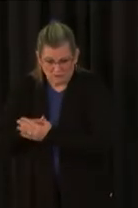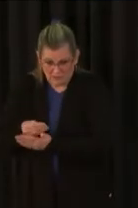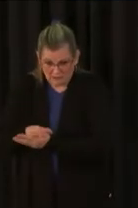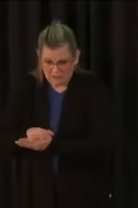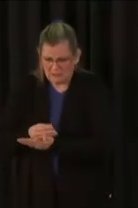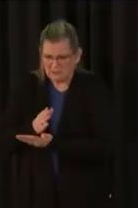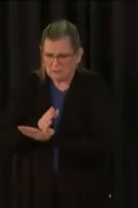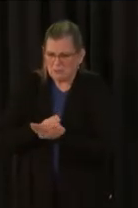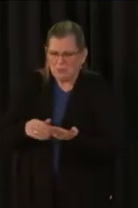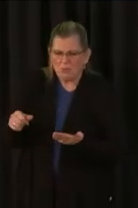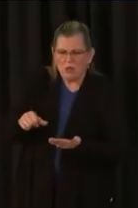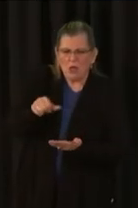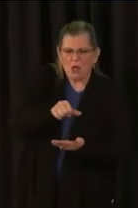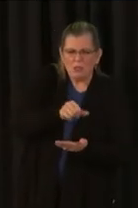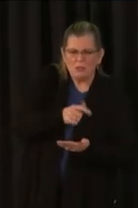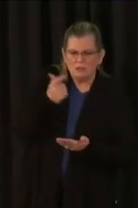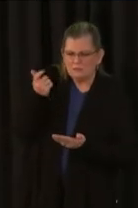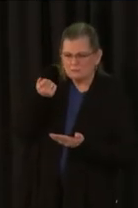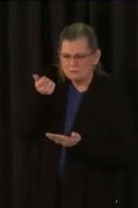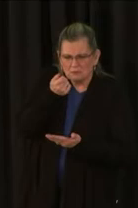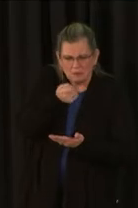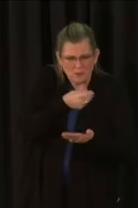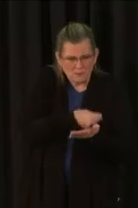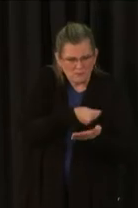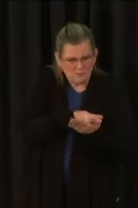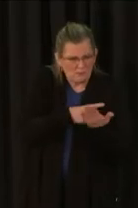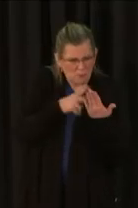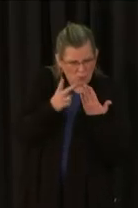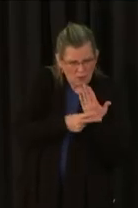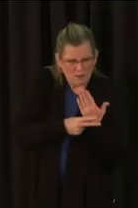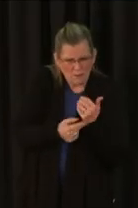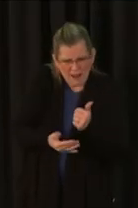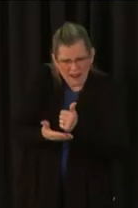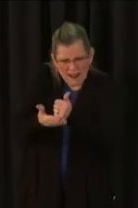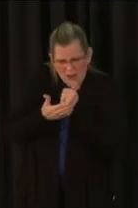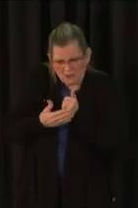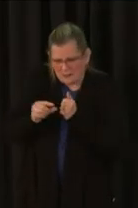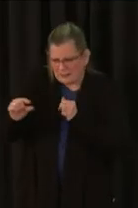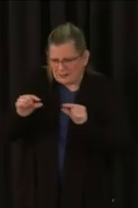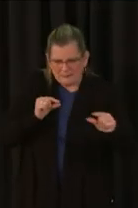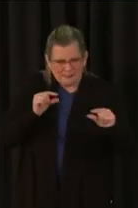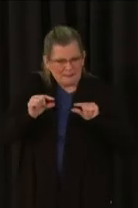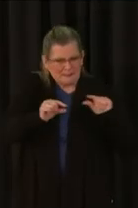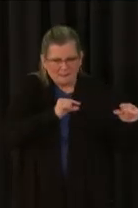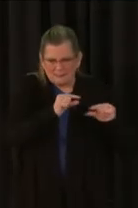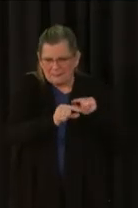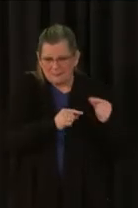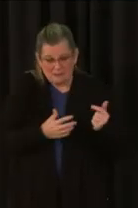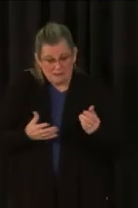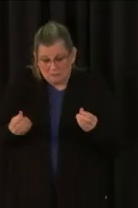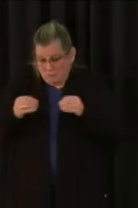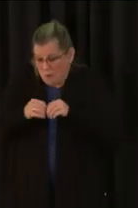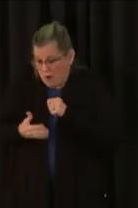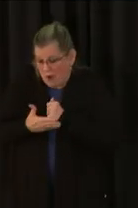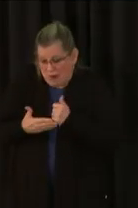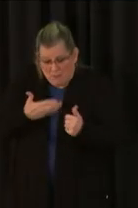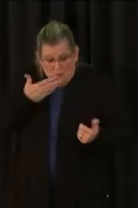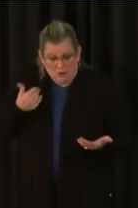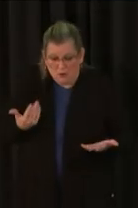of the other grant programs and some of the federal programs are helping us. But again, we need more help, to be very